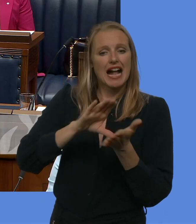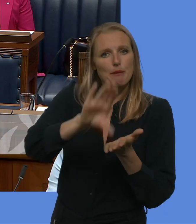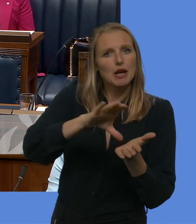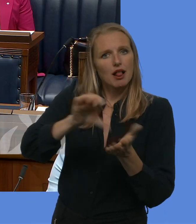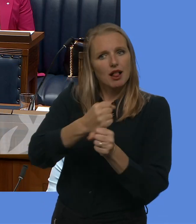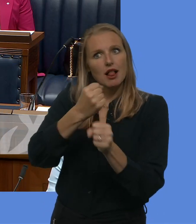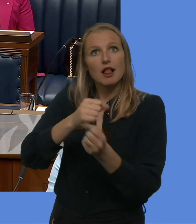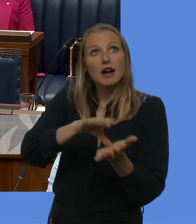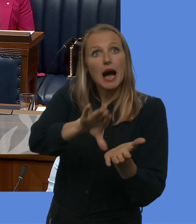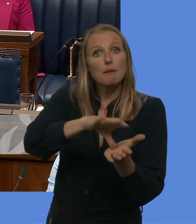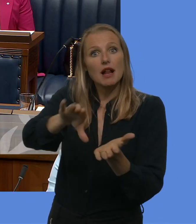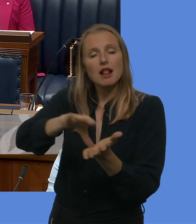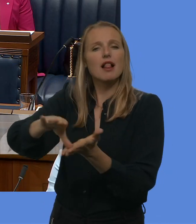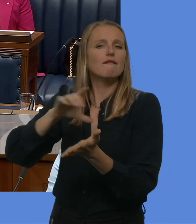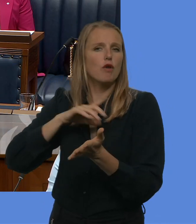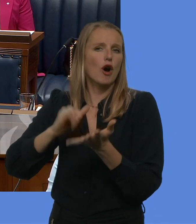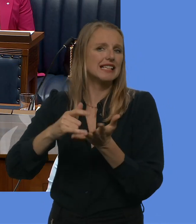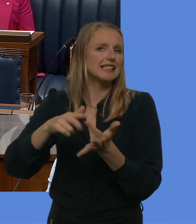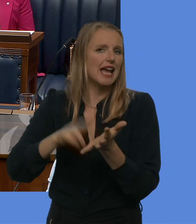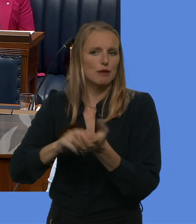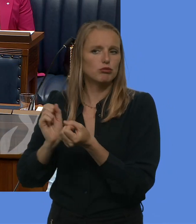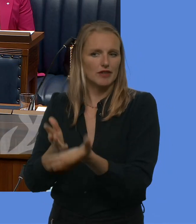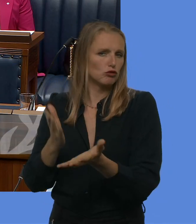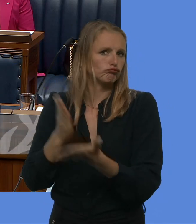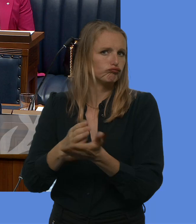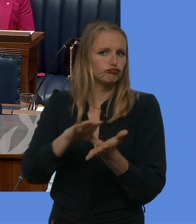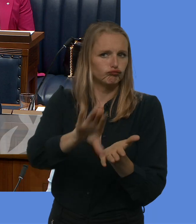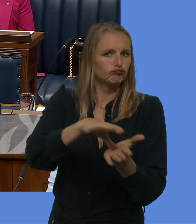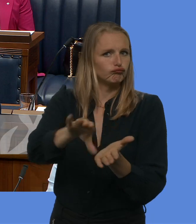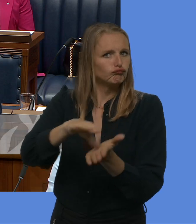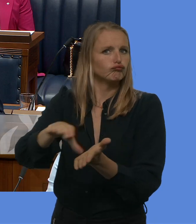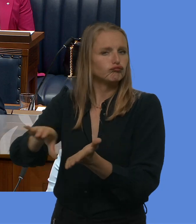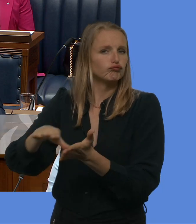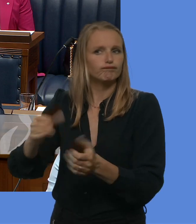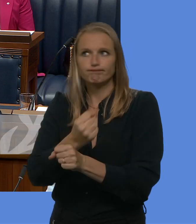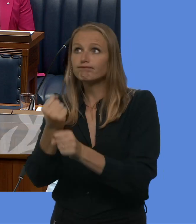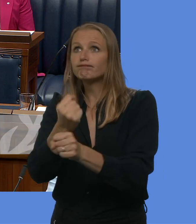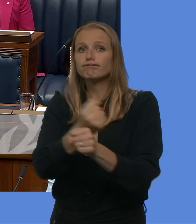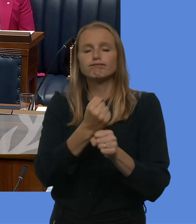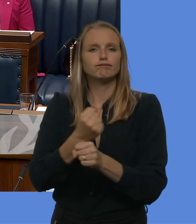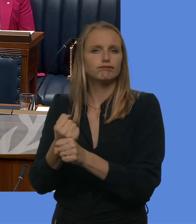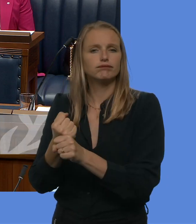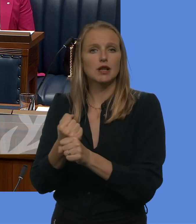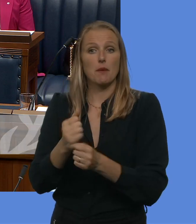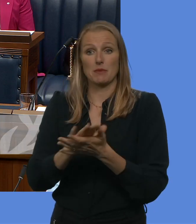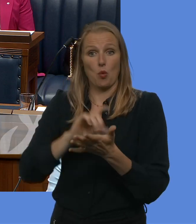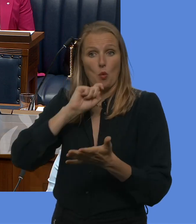been for special educational needs provisions, and therefore there will be the funding